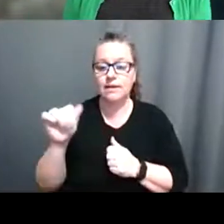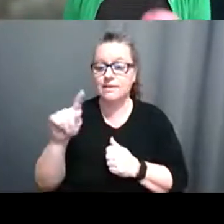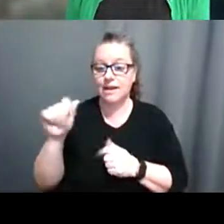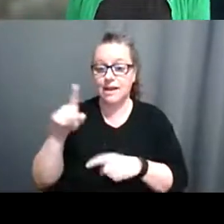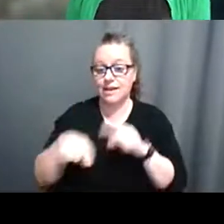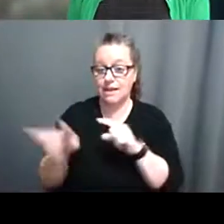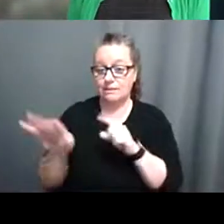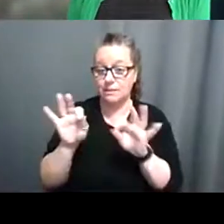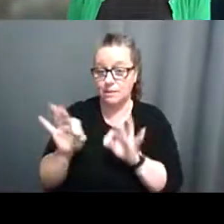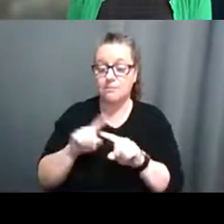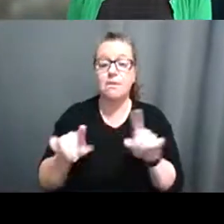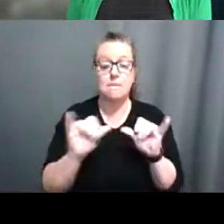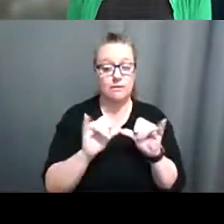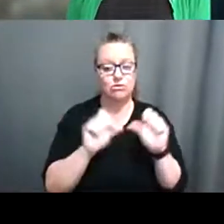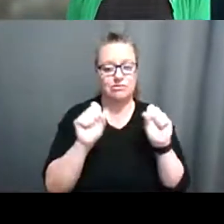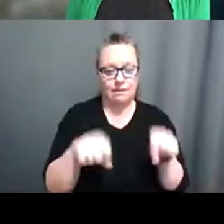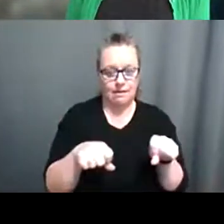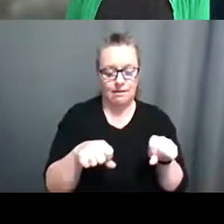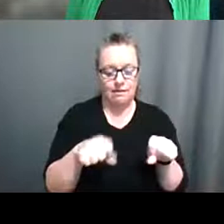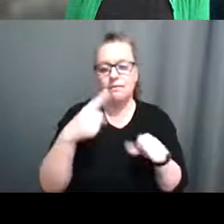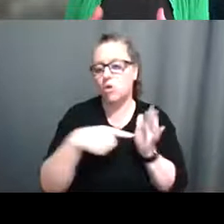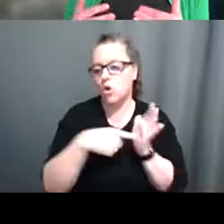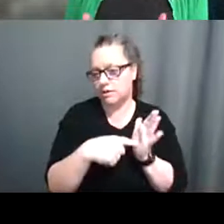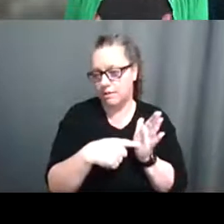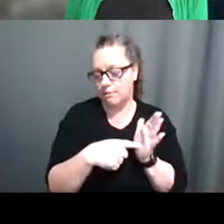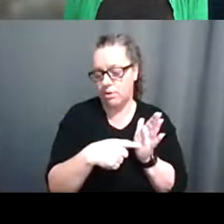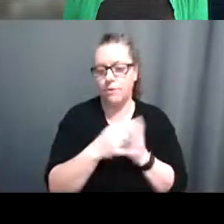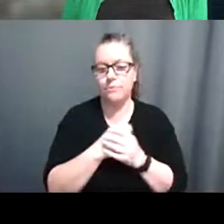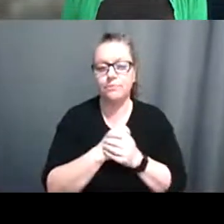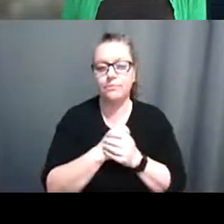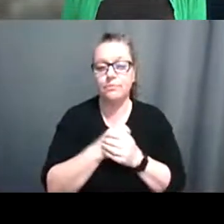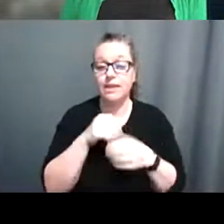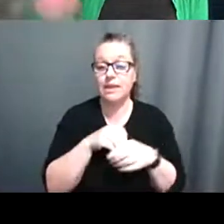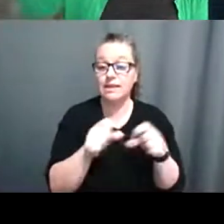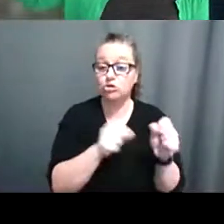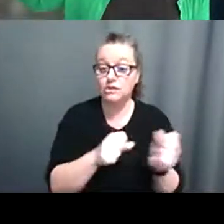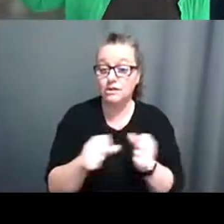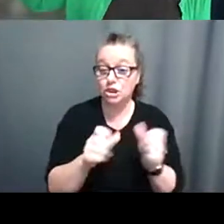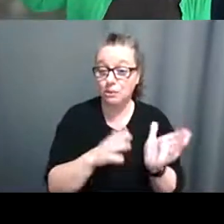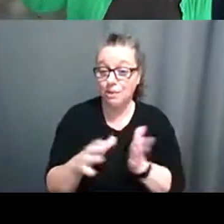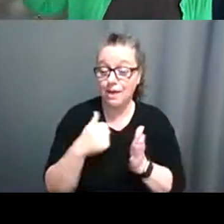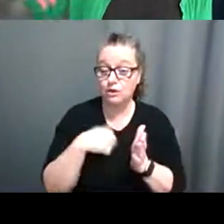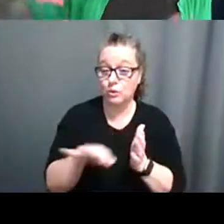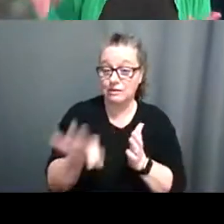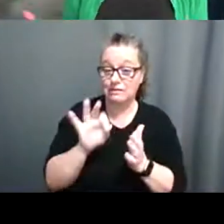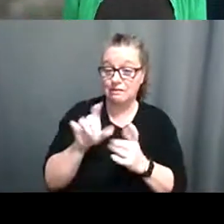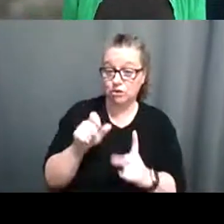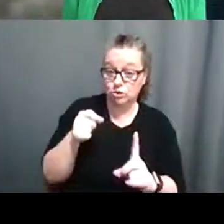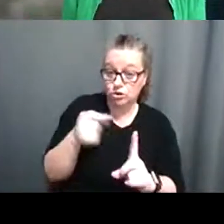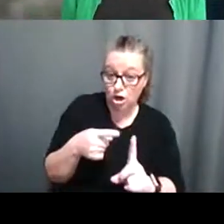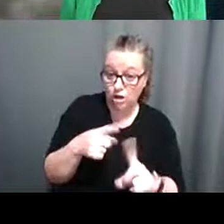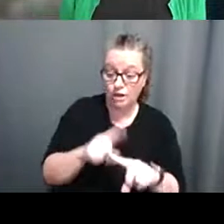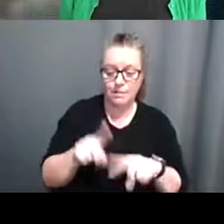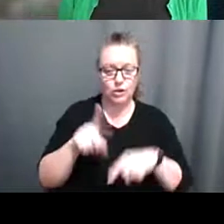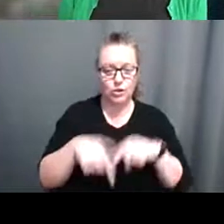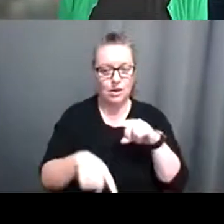but metrics can be. For example, in a strategic plan, you can select your target, but you can't select